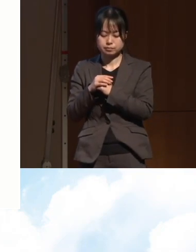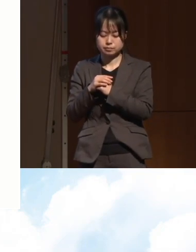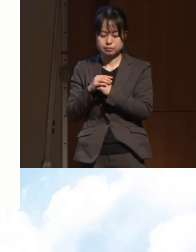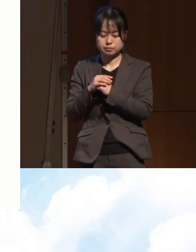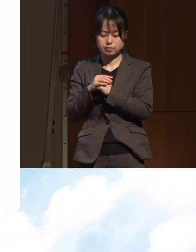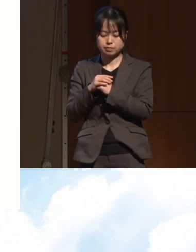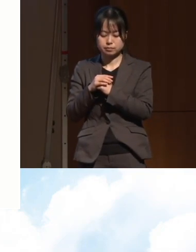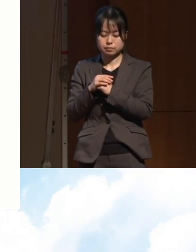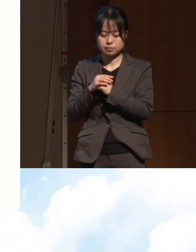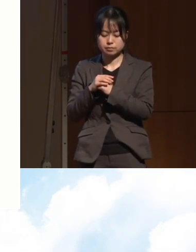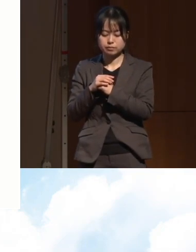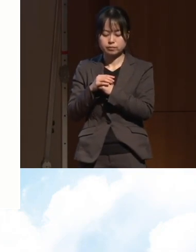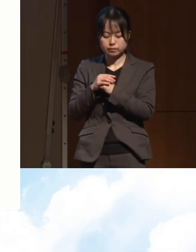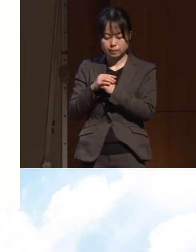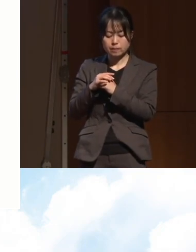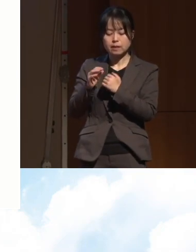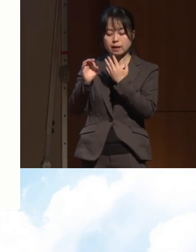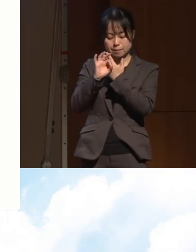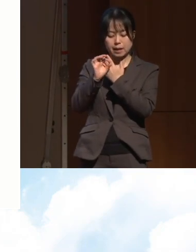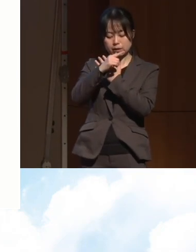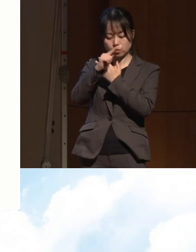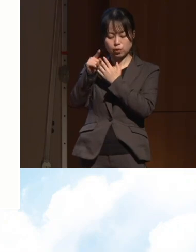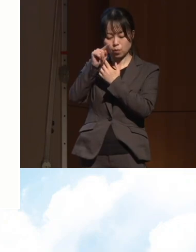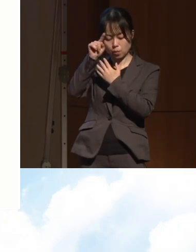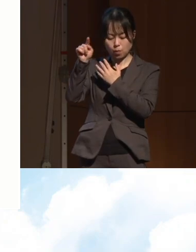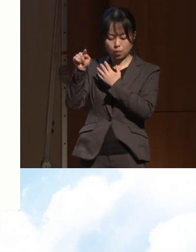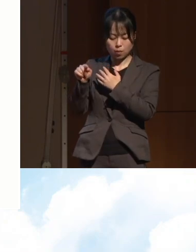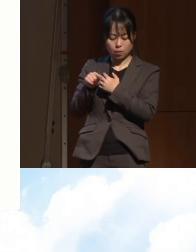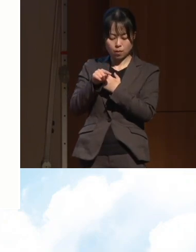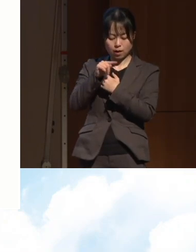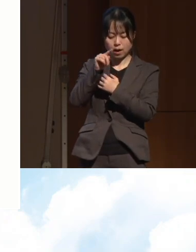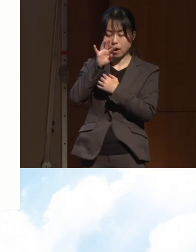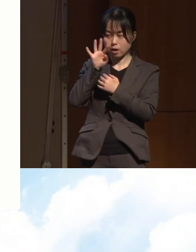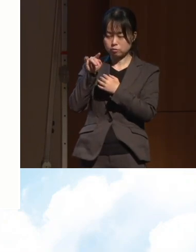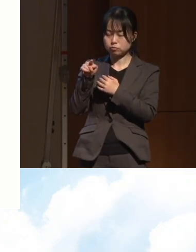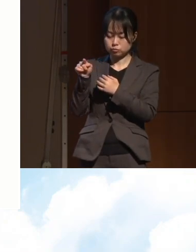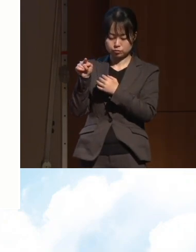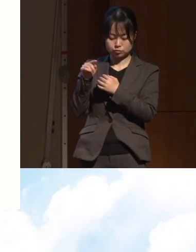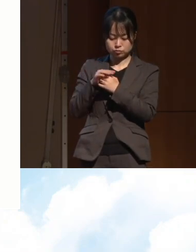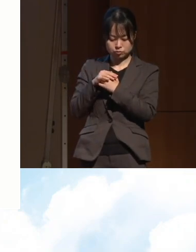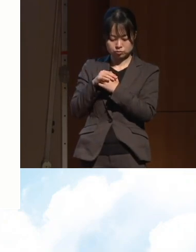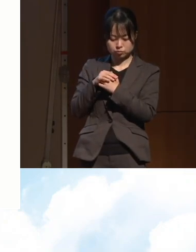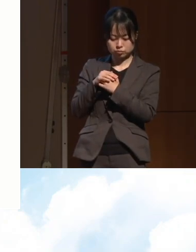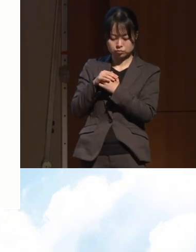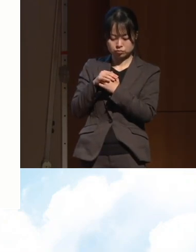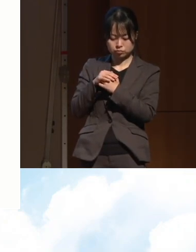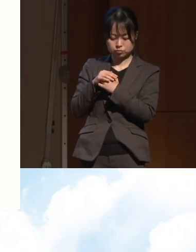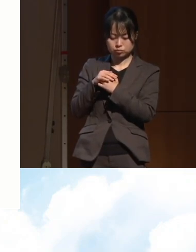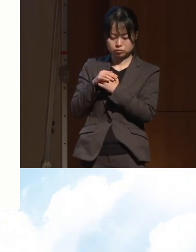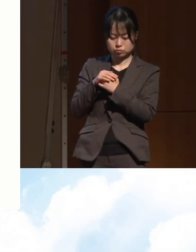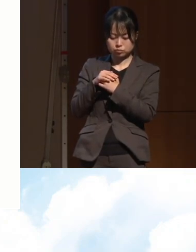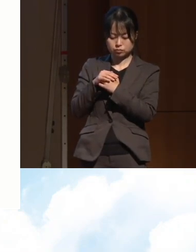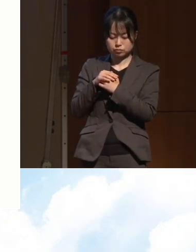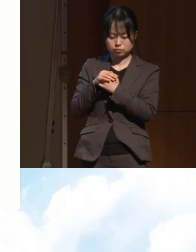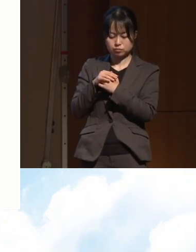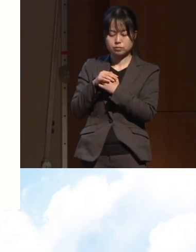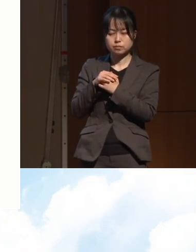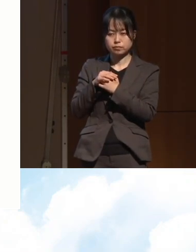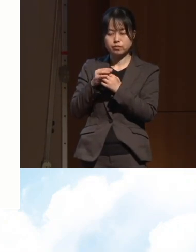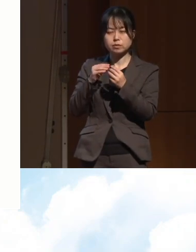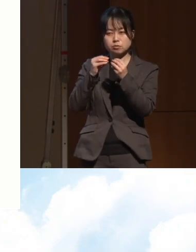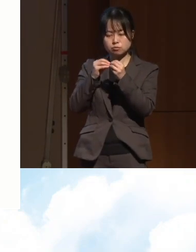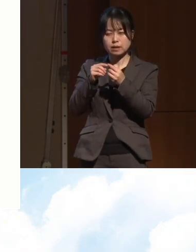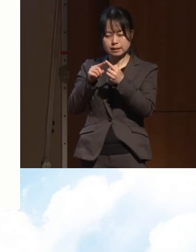Nipah, Hendra, the respiroviruses, the parainfluenza viruses, the rubella viruses, mumps. You